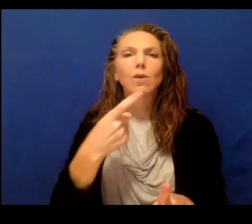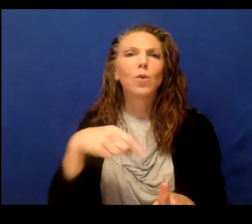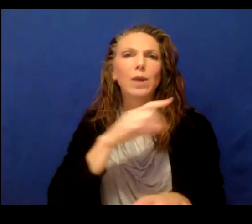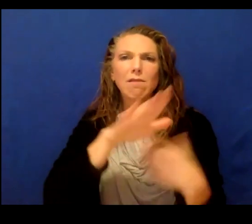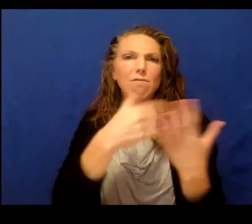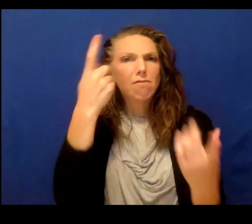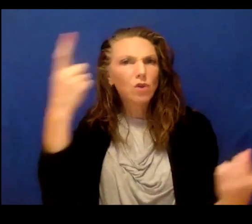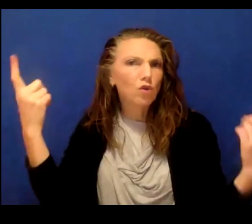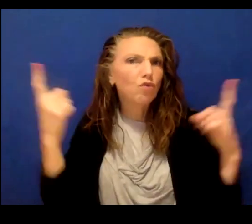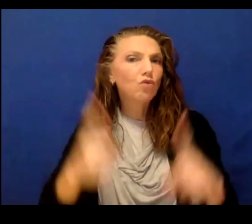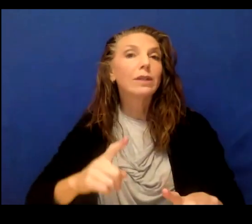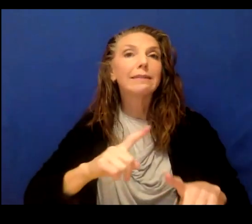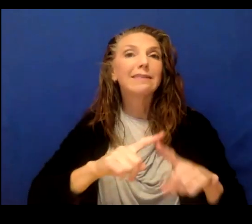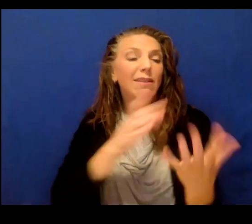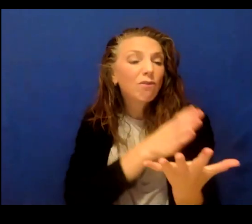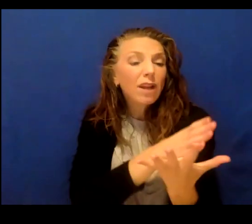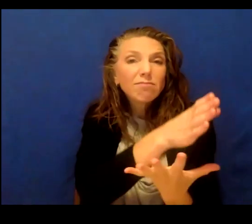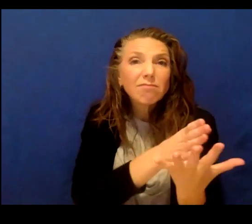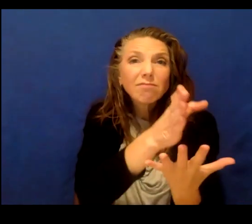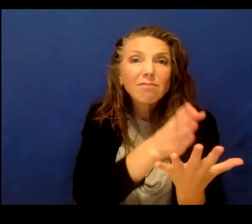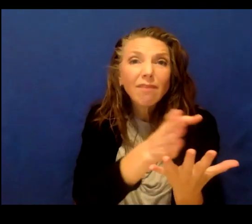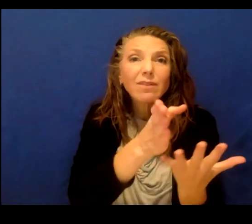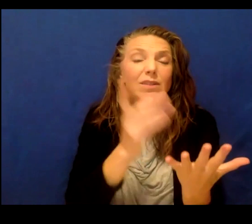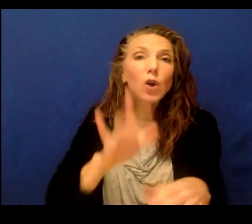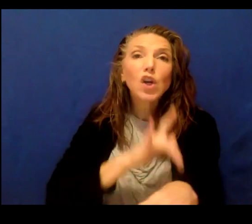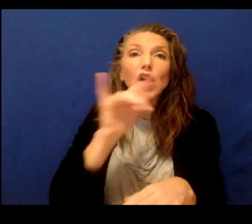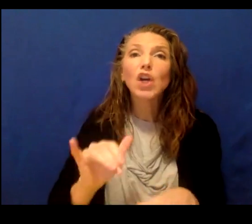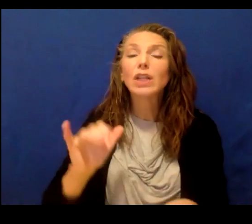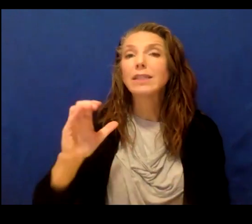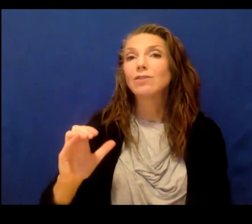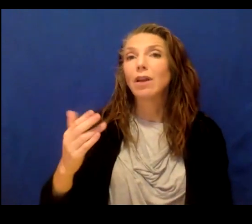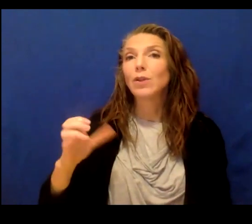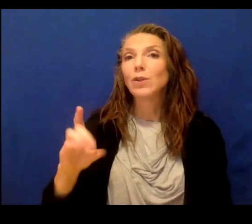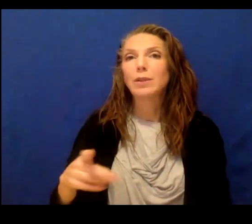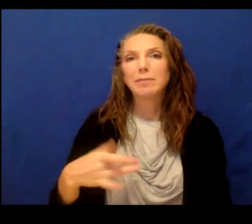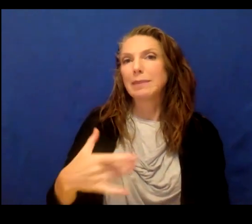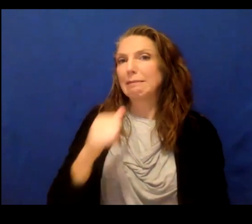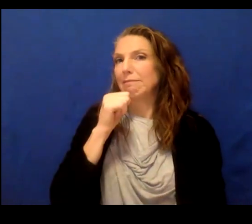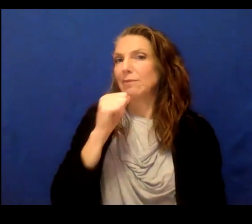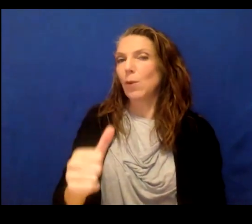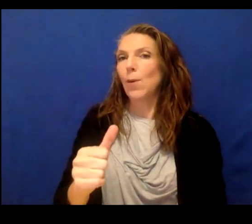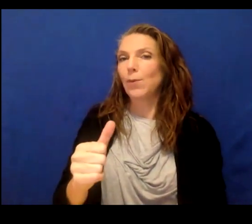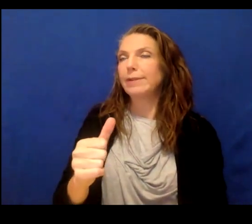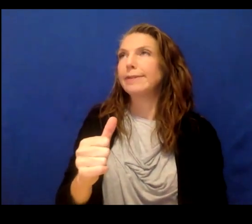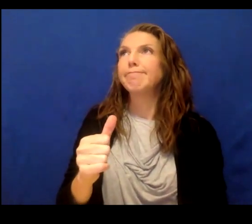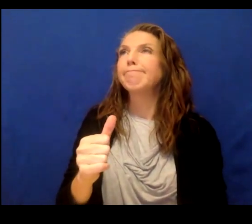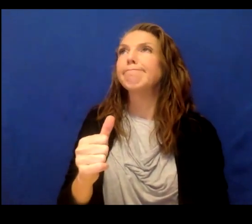agree that different fields of work in early childhood don't necessarily see